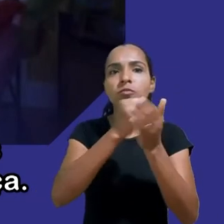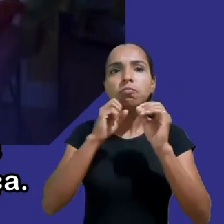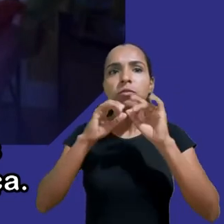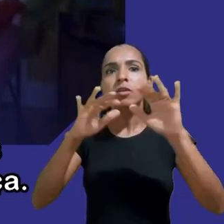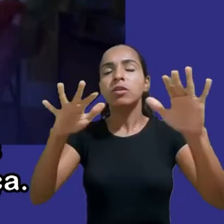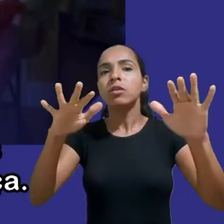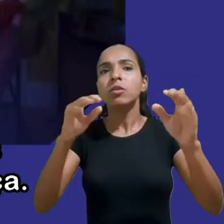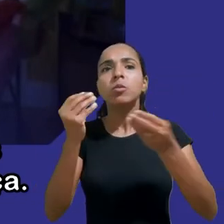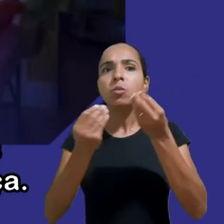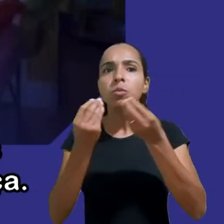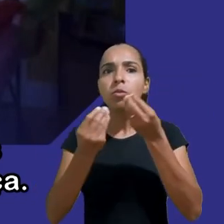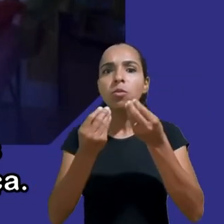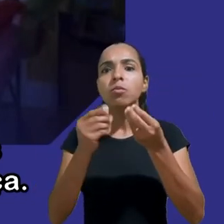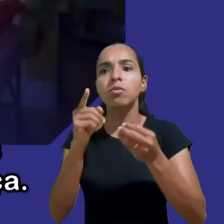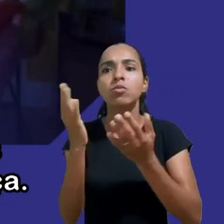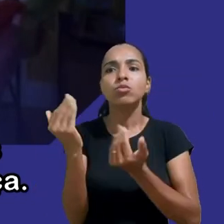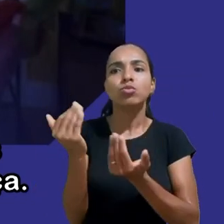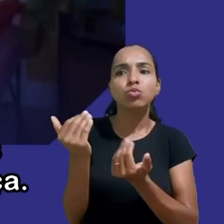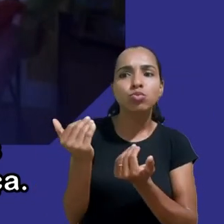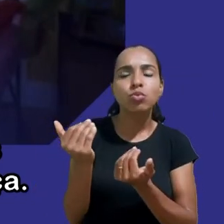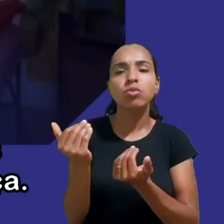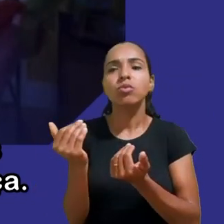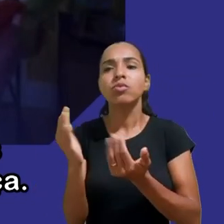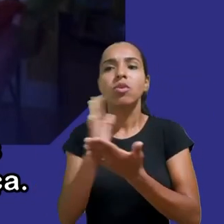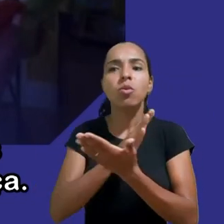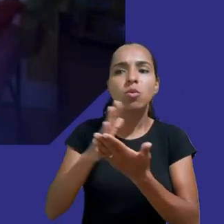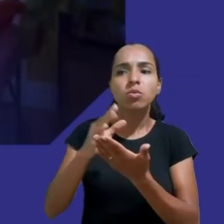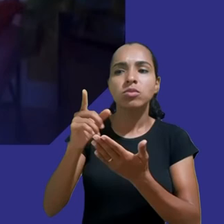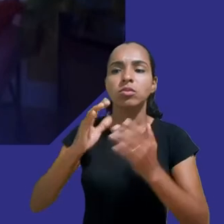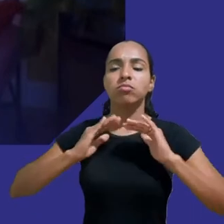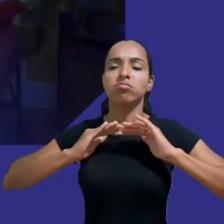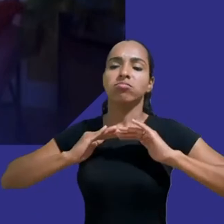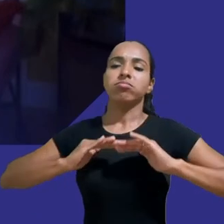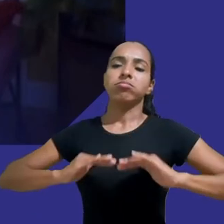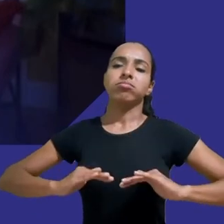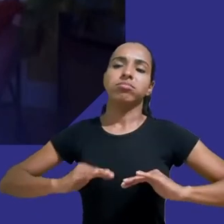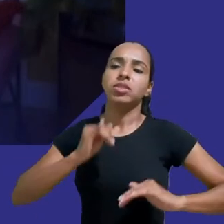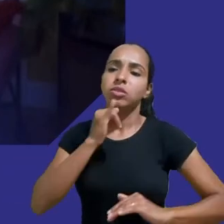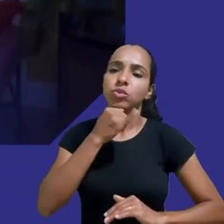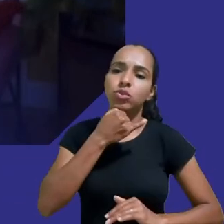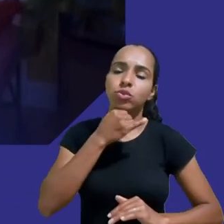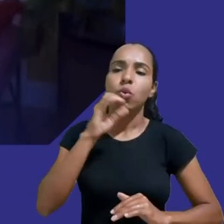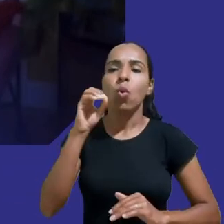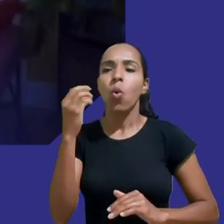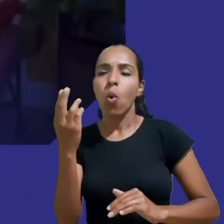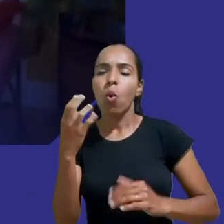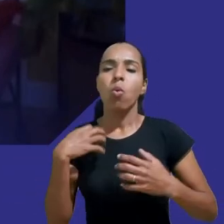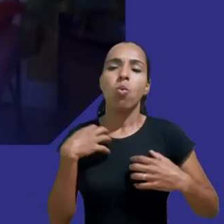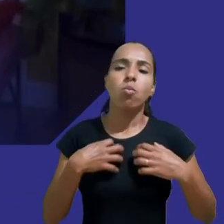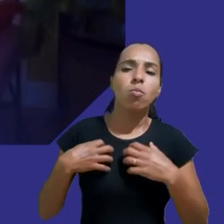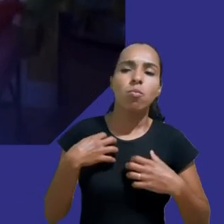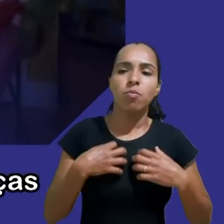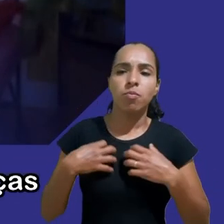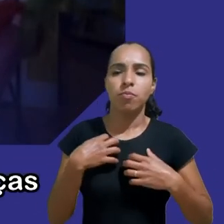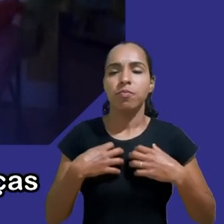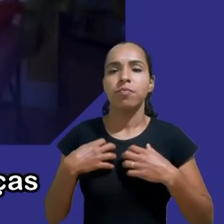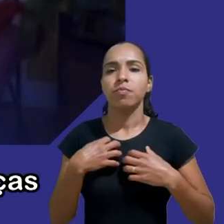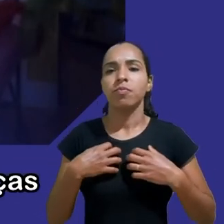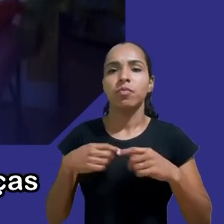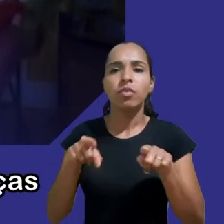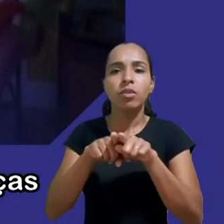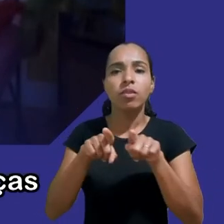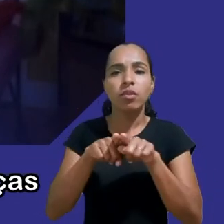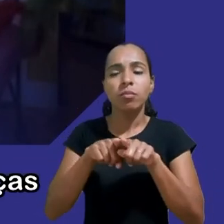exact moment they were feeling bad about themselves or feeling bad about their bodies and the ability I think to